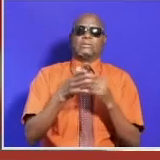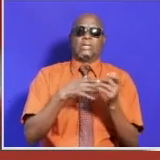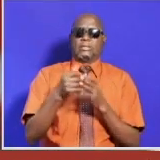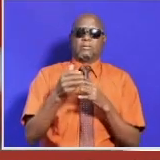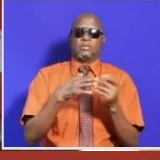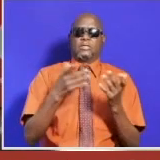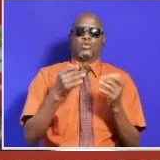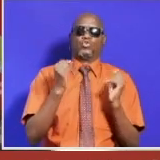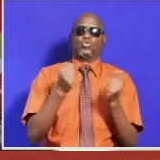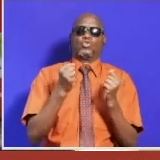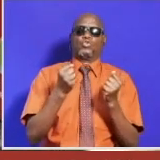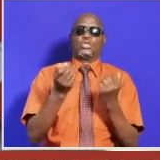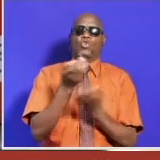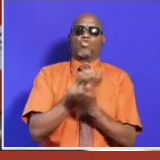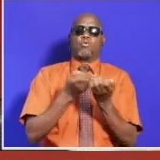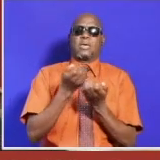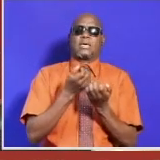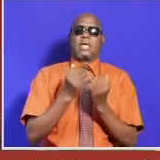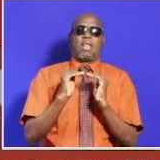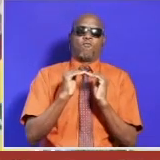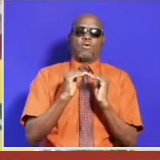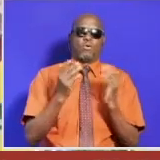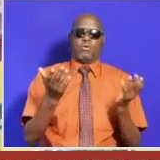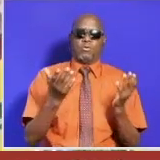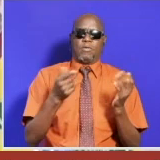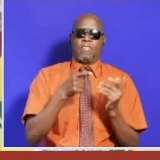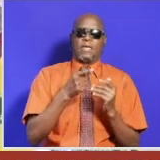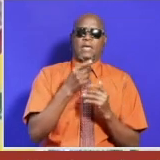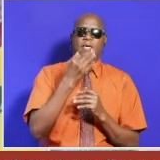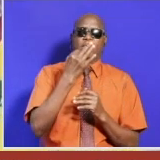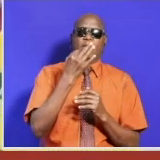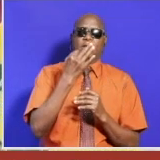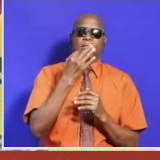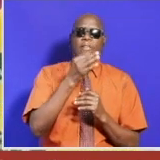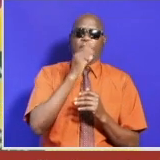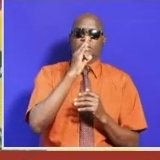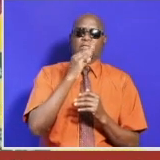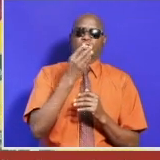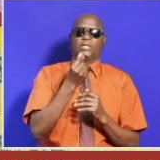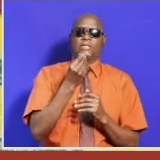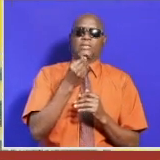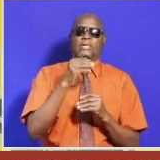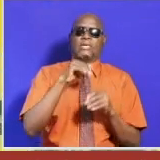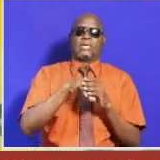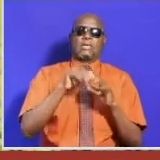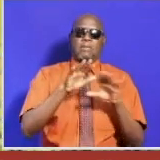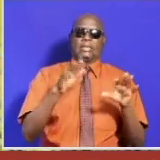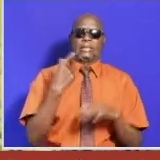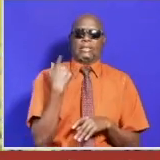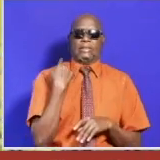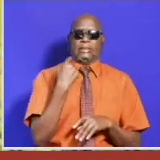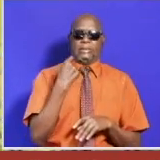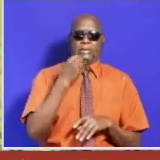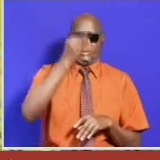their socioeconomic status. And this retails at 30 shillings in the market. A recent study by our